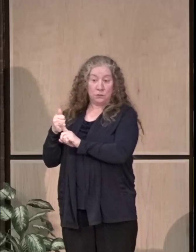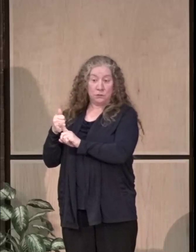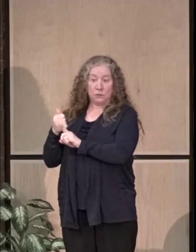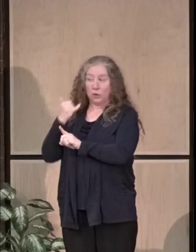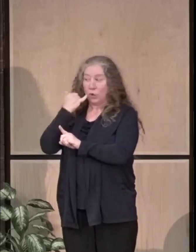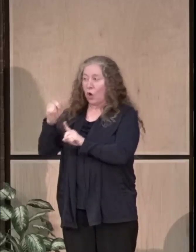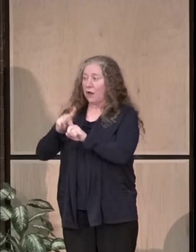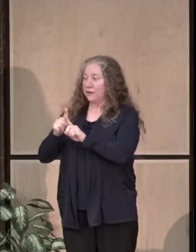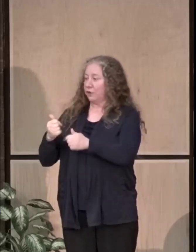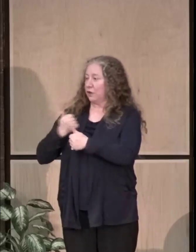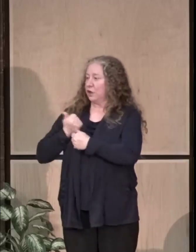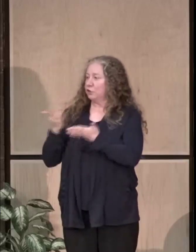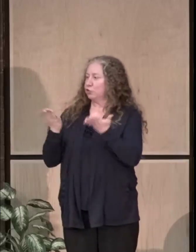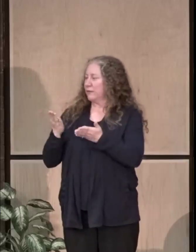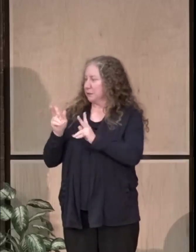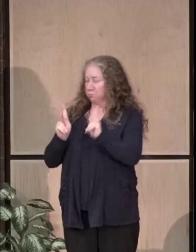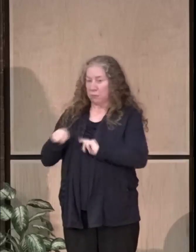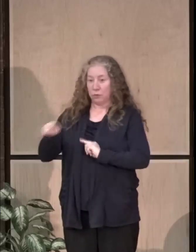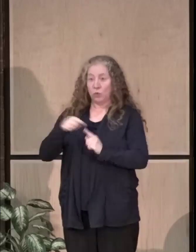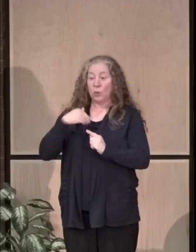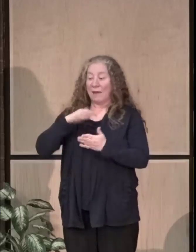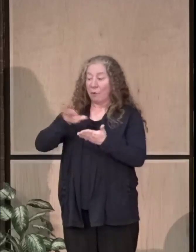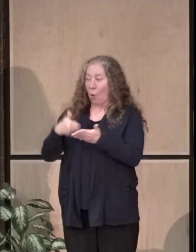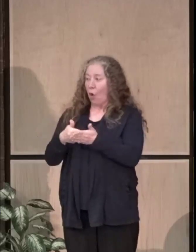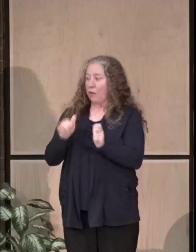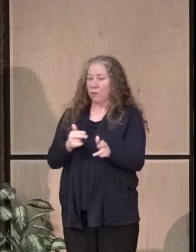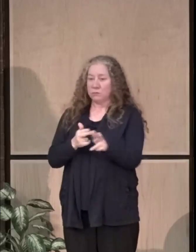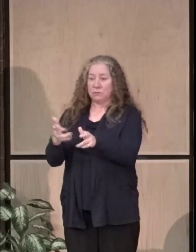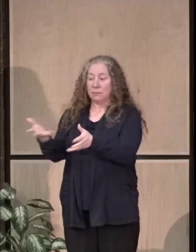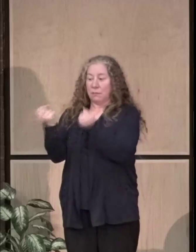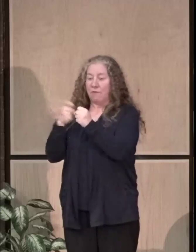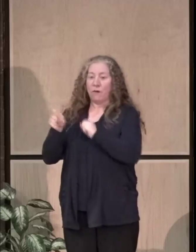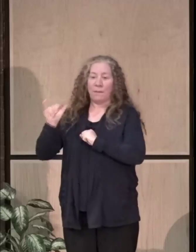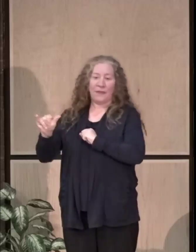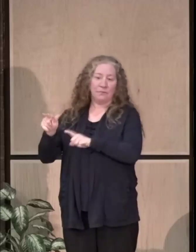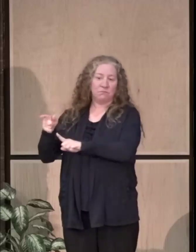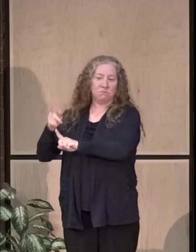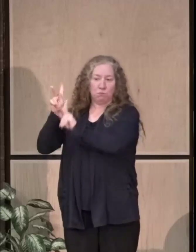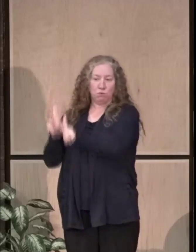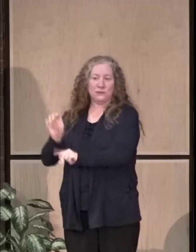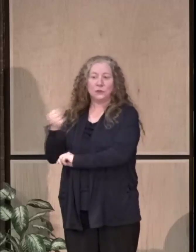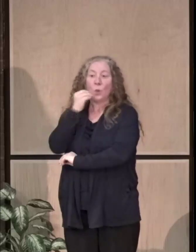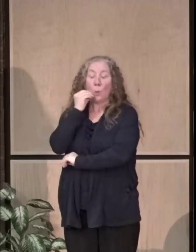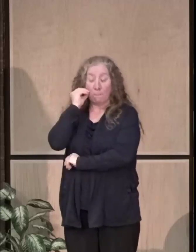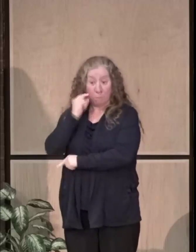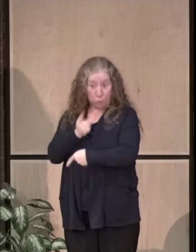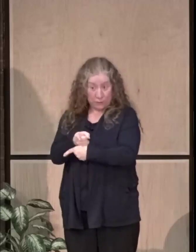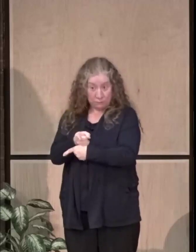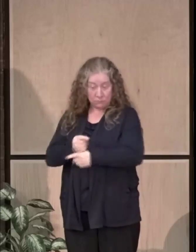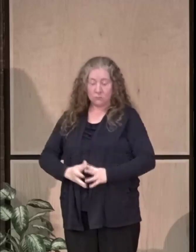service members' command to have all firearms removed from service members' home, right?